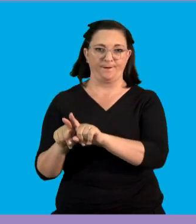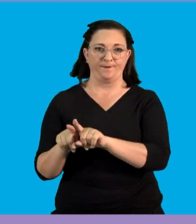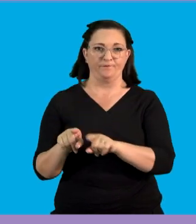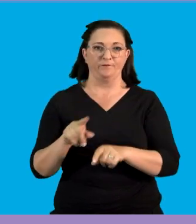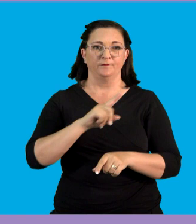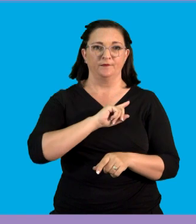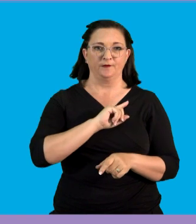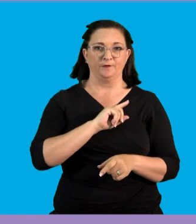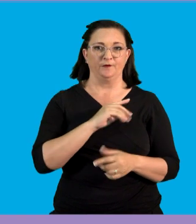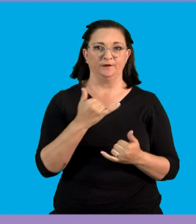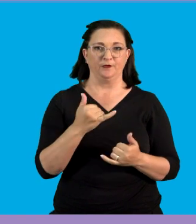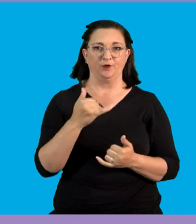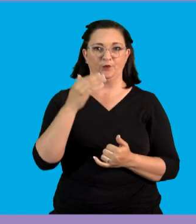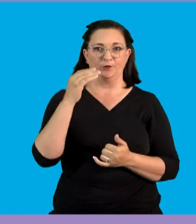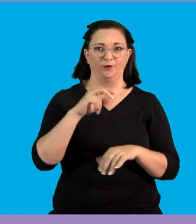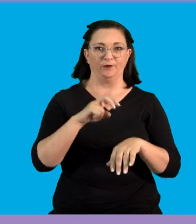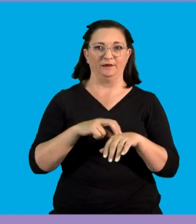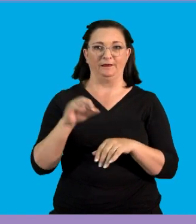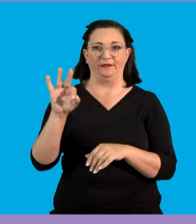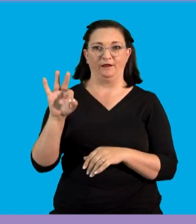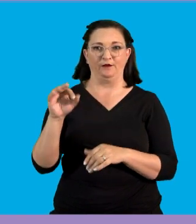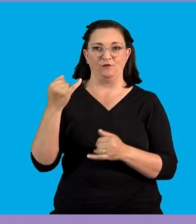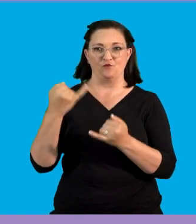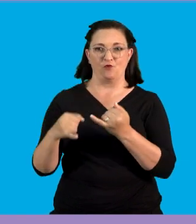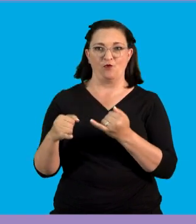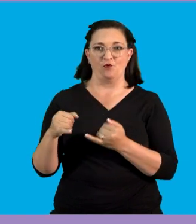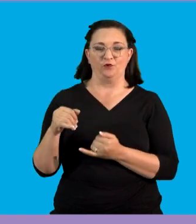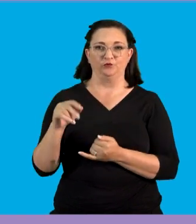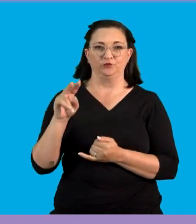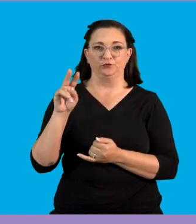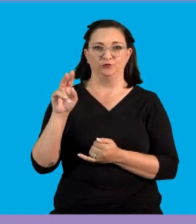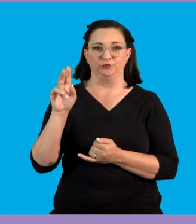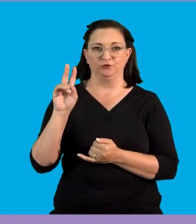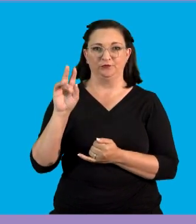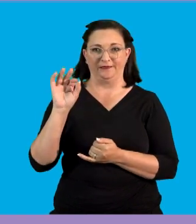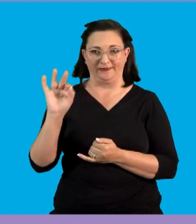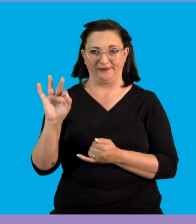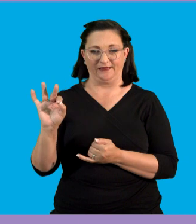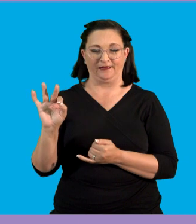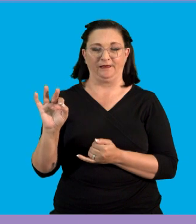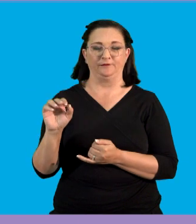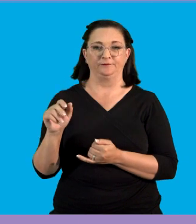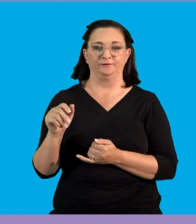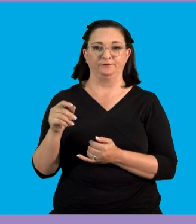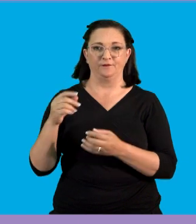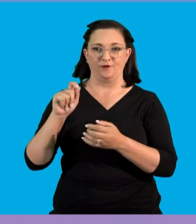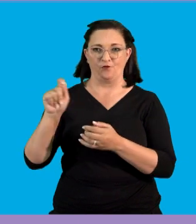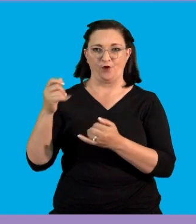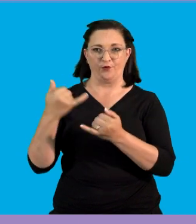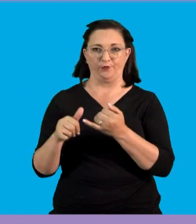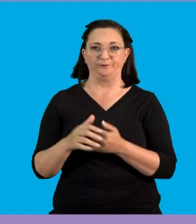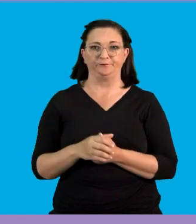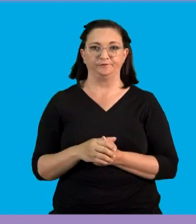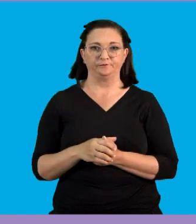also 13/5. That is actually written wrong. That is supposed to be 2 3/5. And if